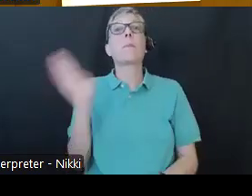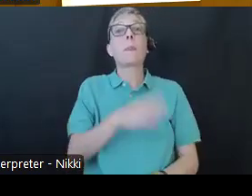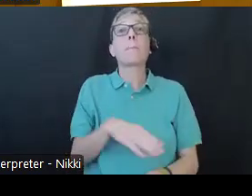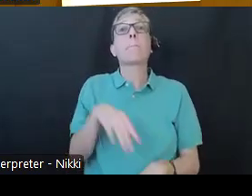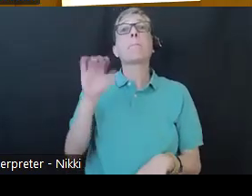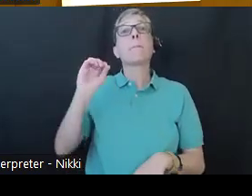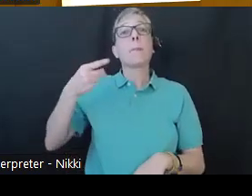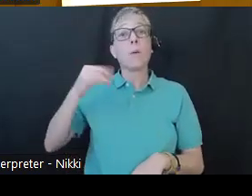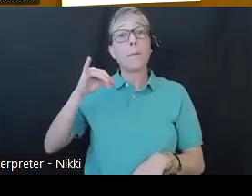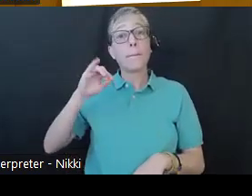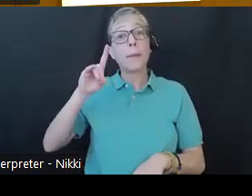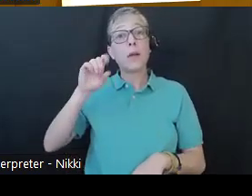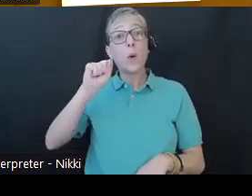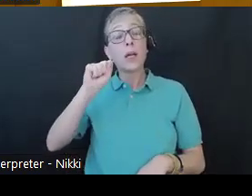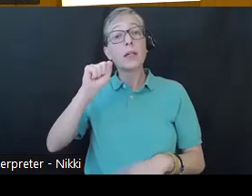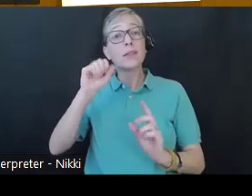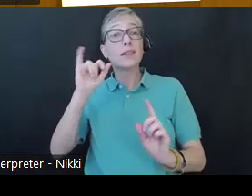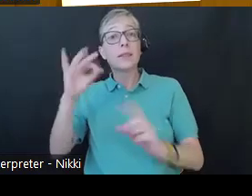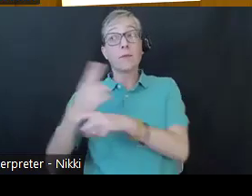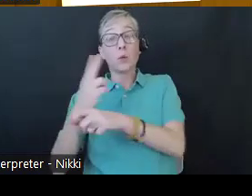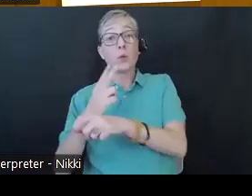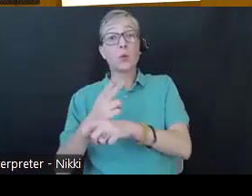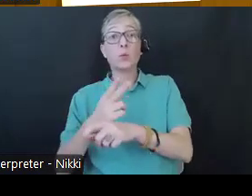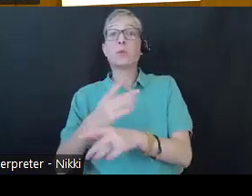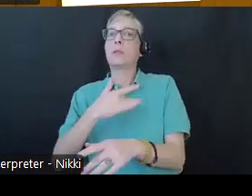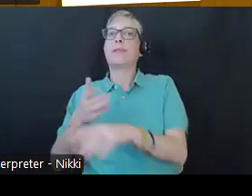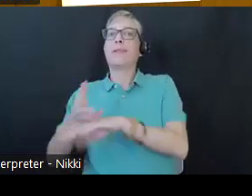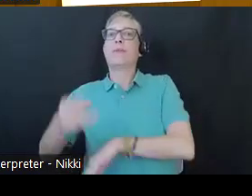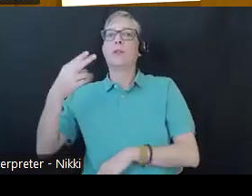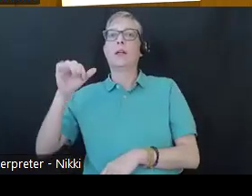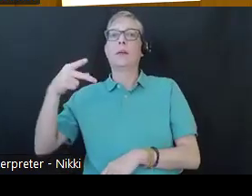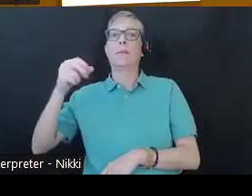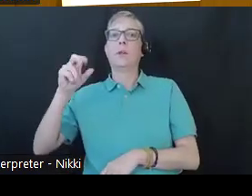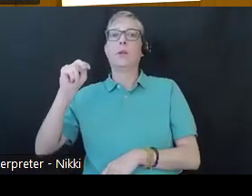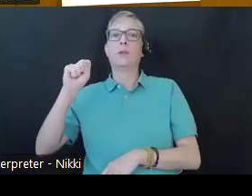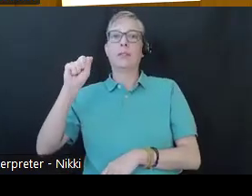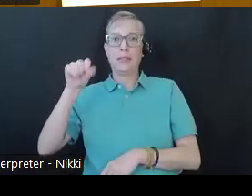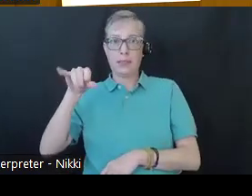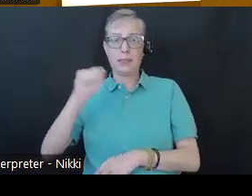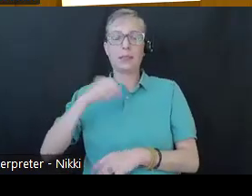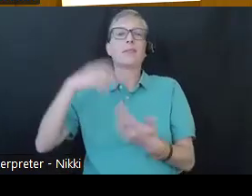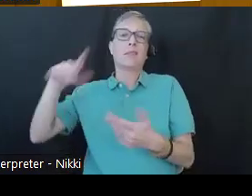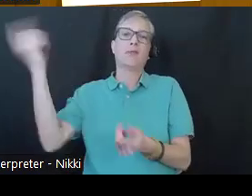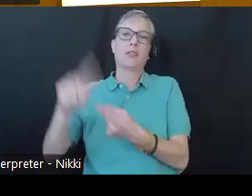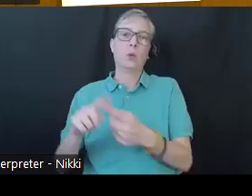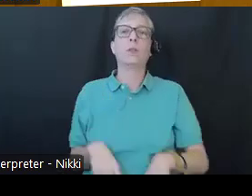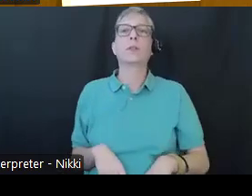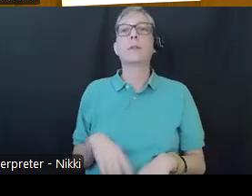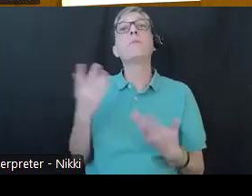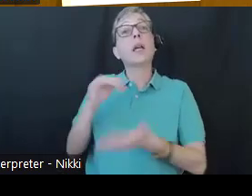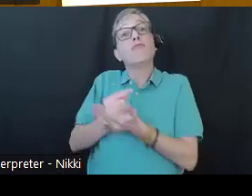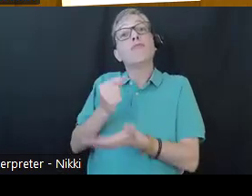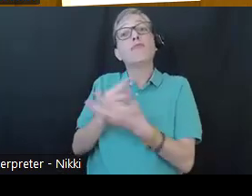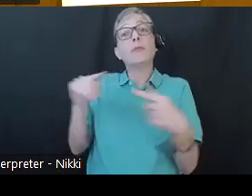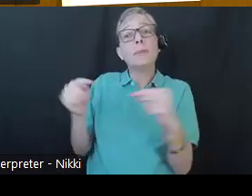needed. Again, the importance of treating anxiety as well as pain, even non-pharmacological management of anxiety